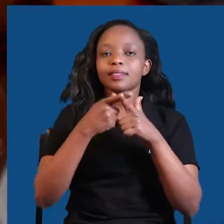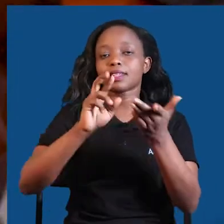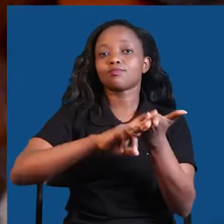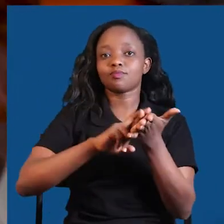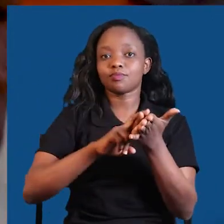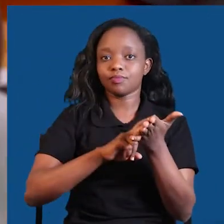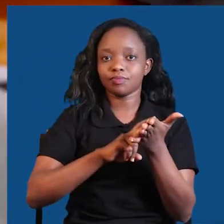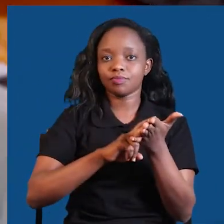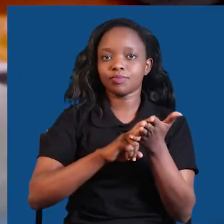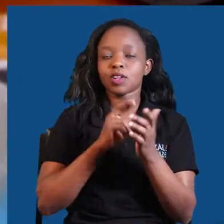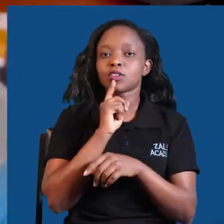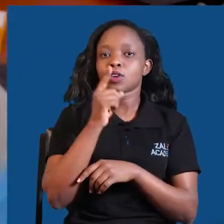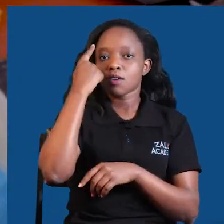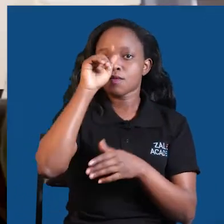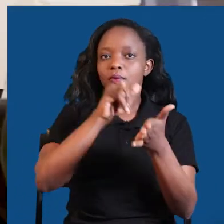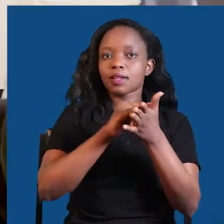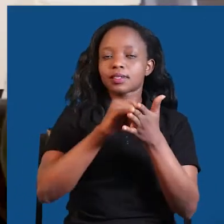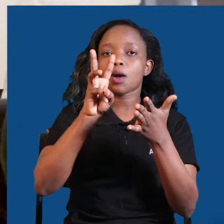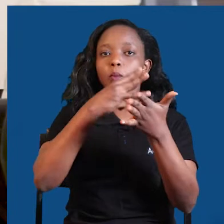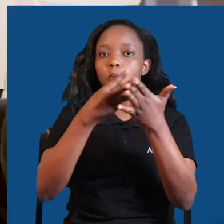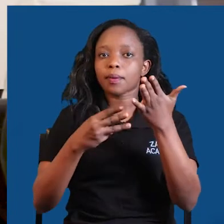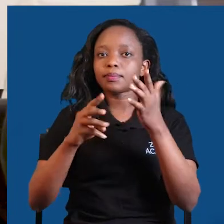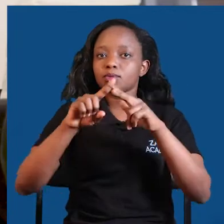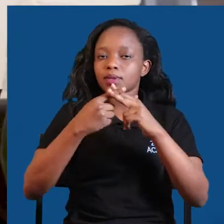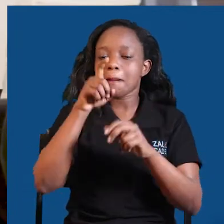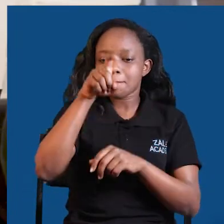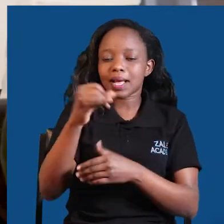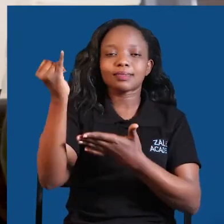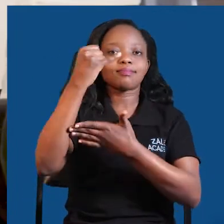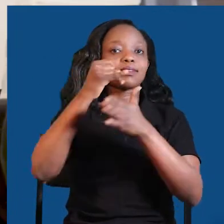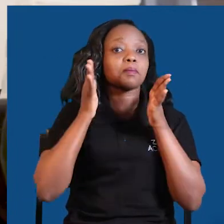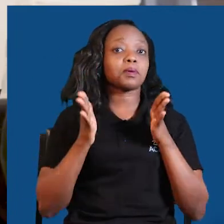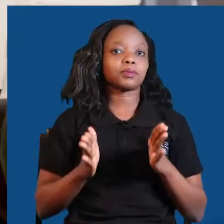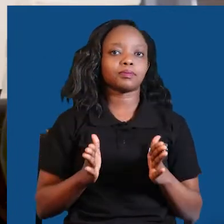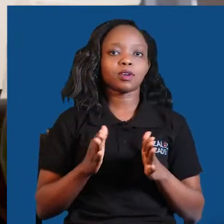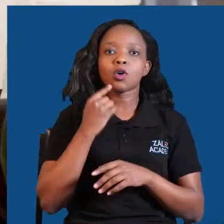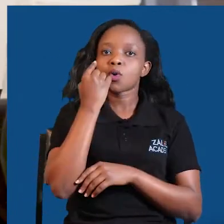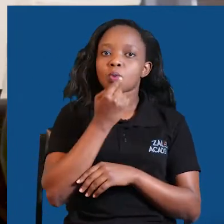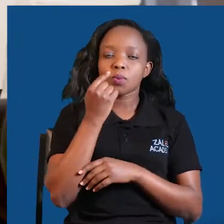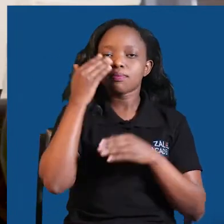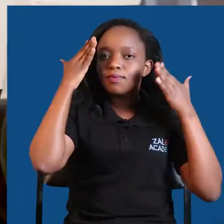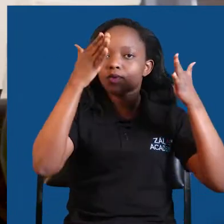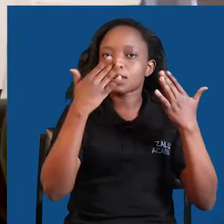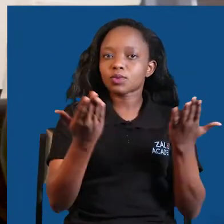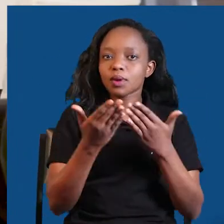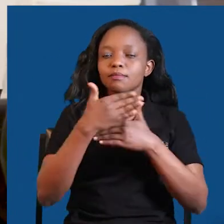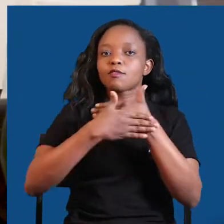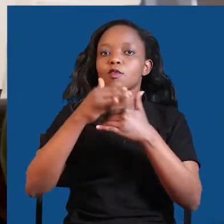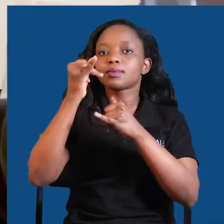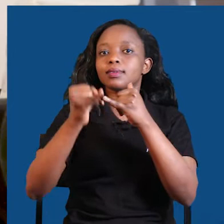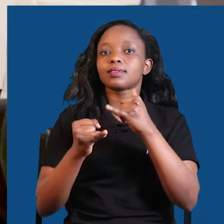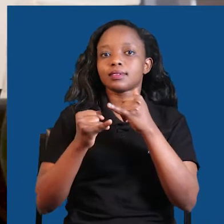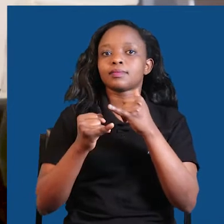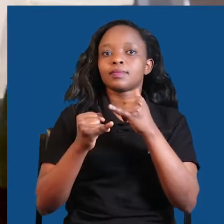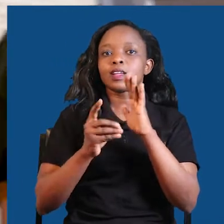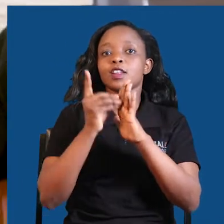then a button to log in India. So for that web page to come, it had to be designed by somebody who is majorly the front-end